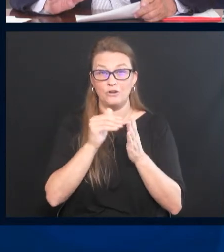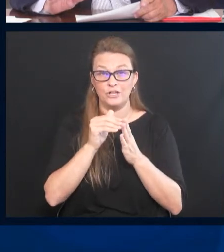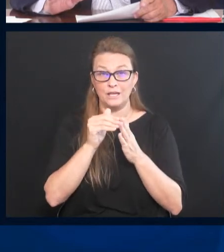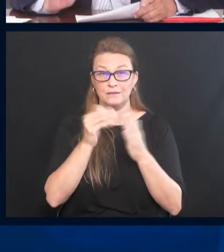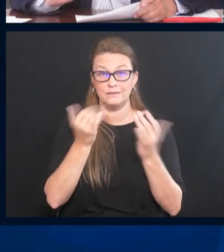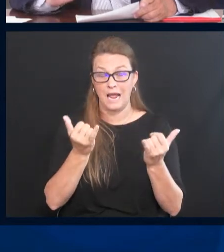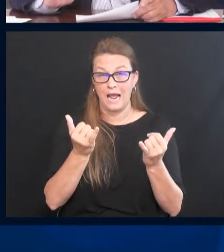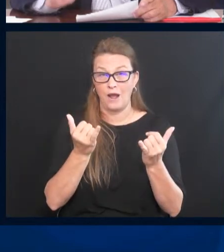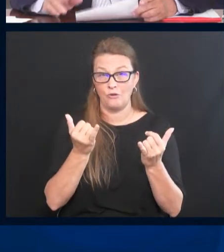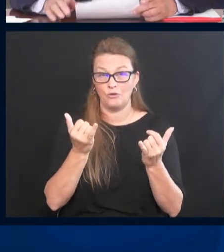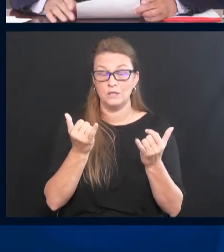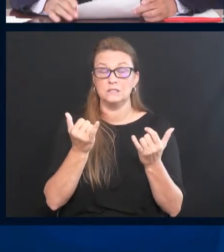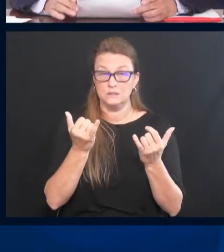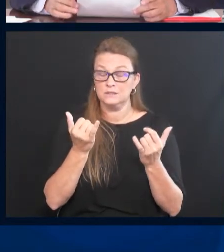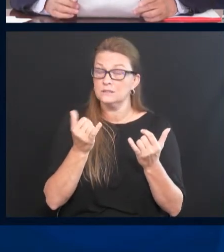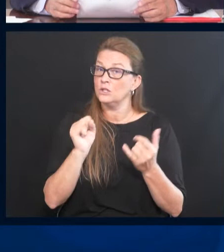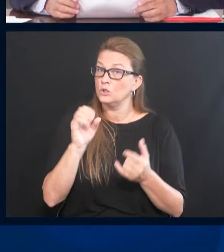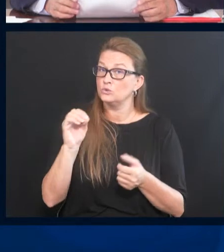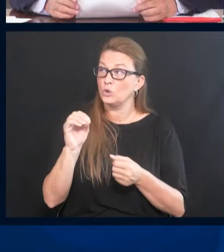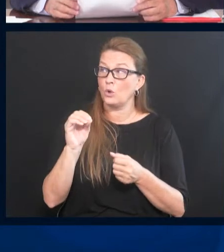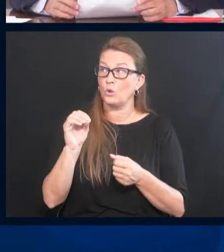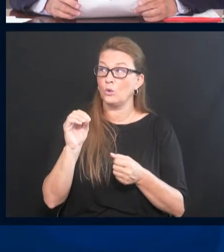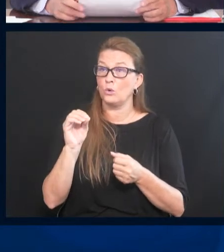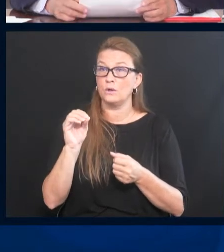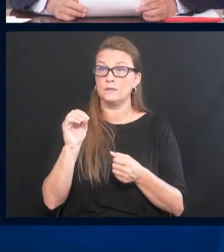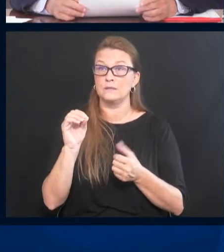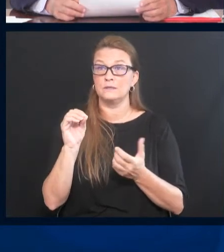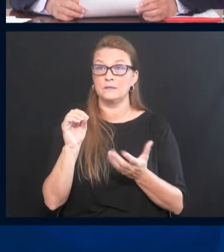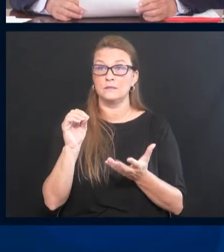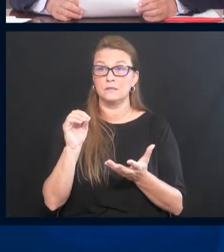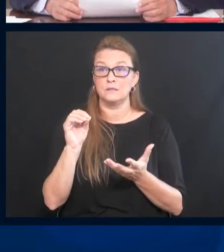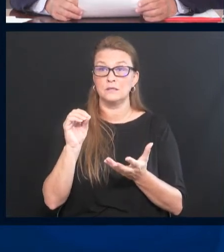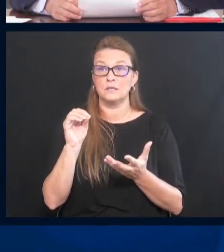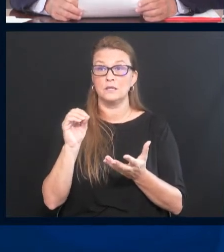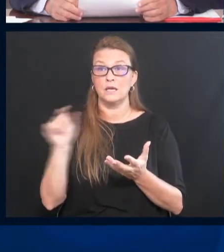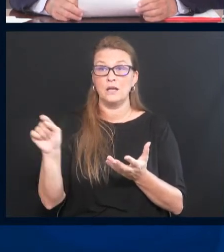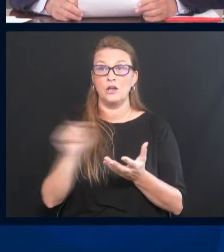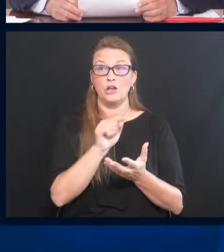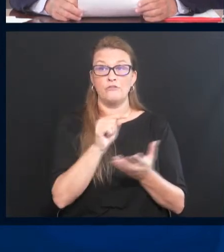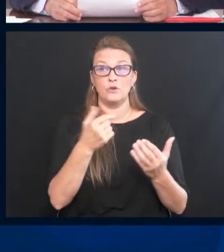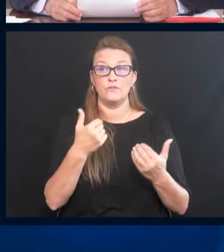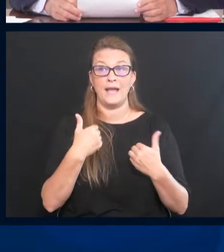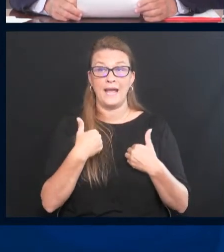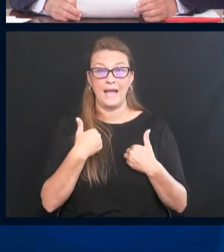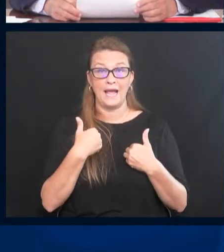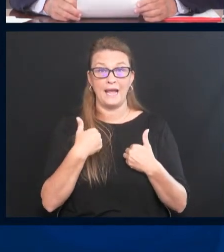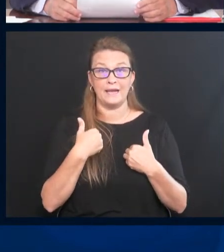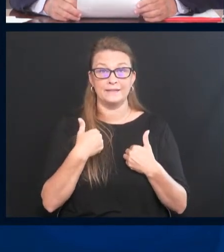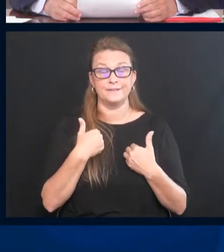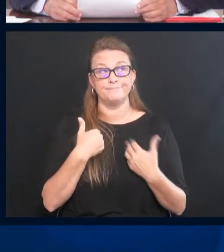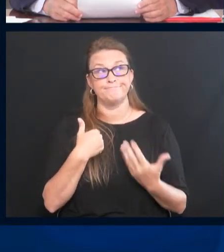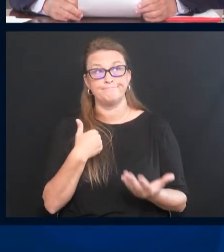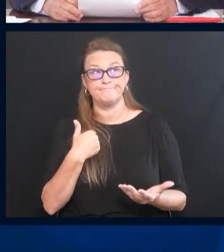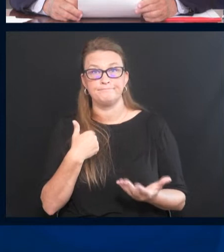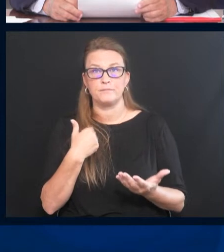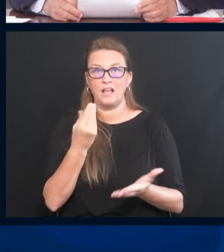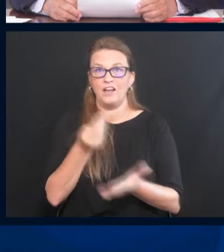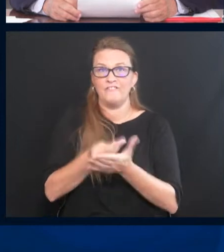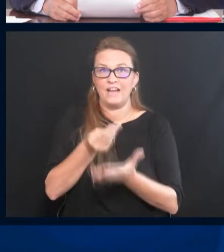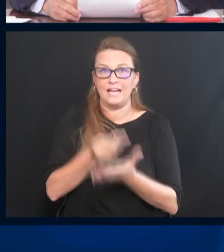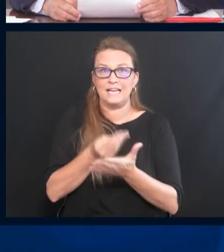there. And I want you to absolutely, if you've had some undue